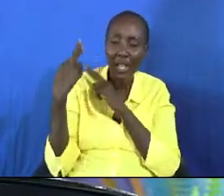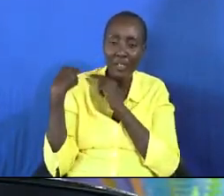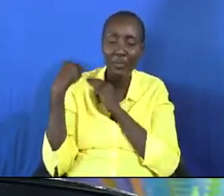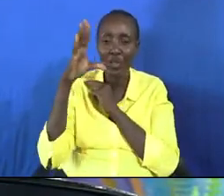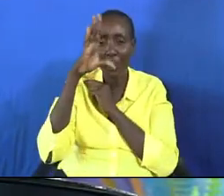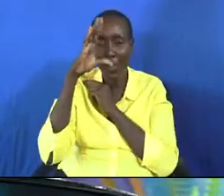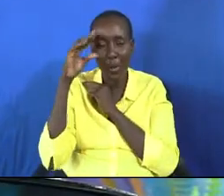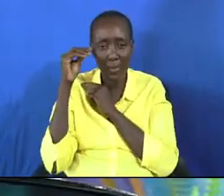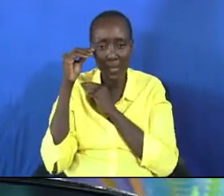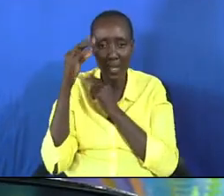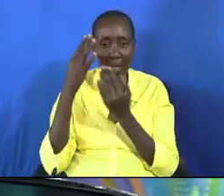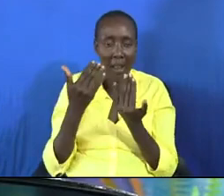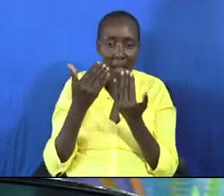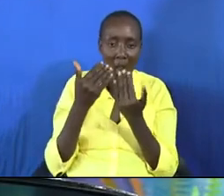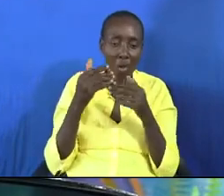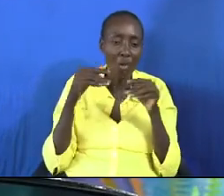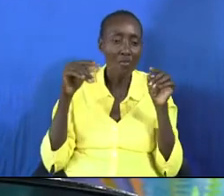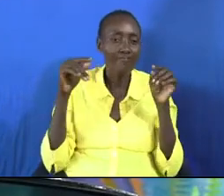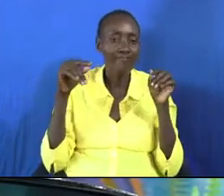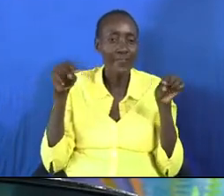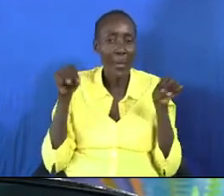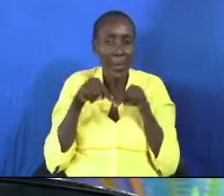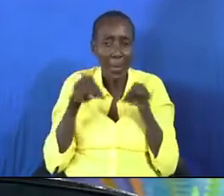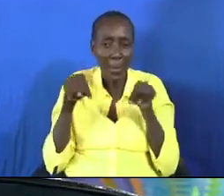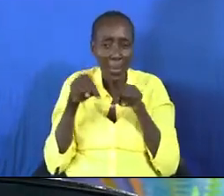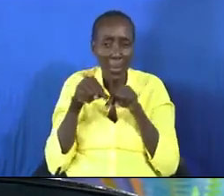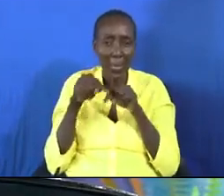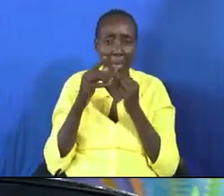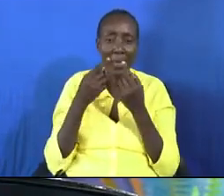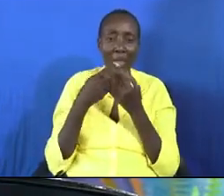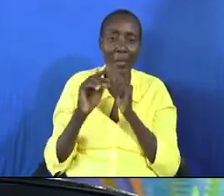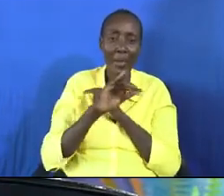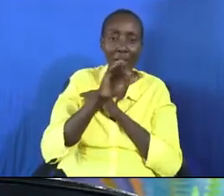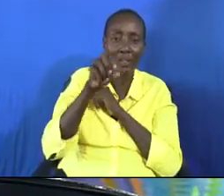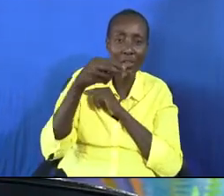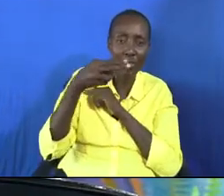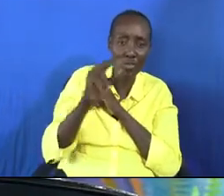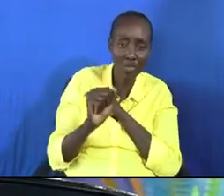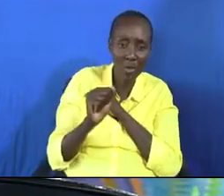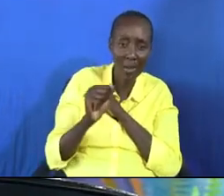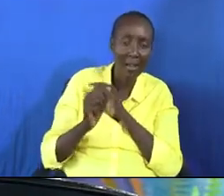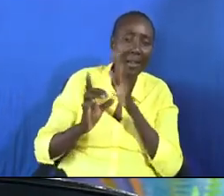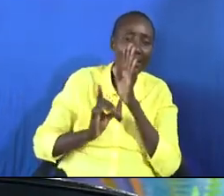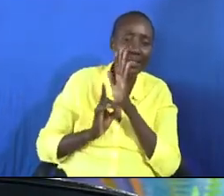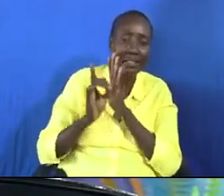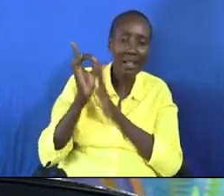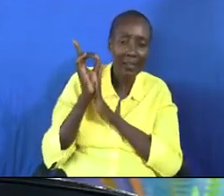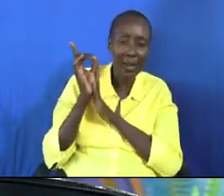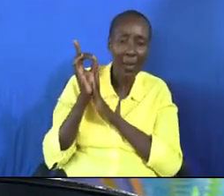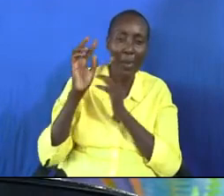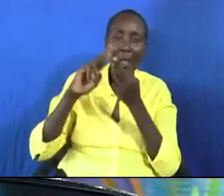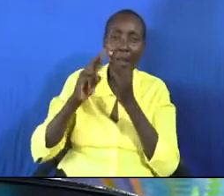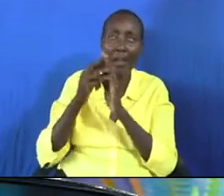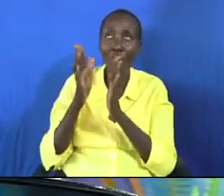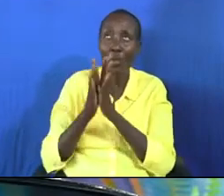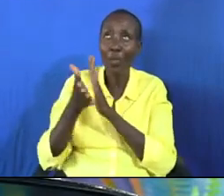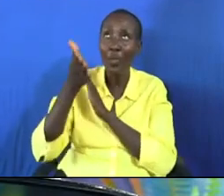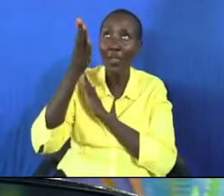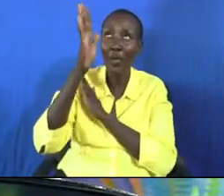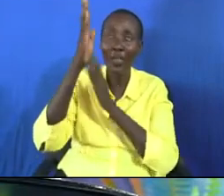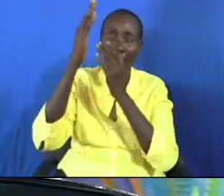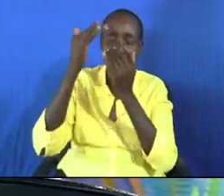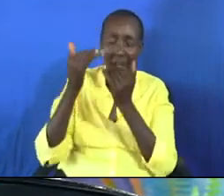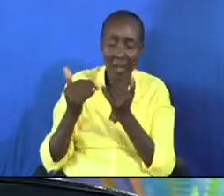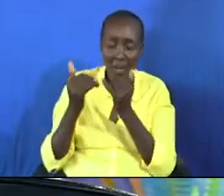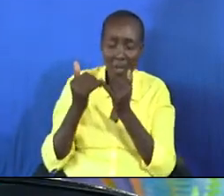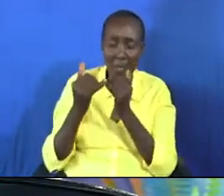Joshua is paralyzed by fear. But Joshua had developed such a relationship with God that he was